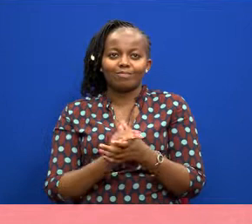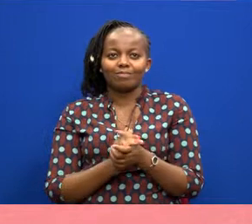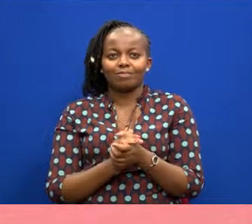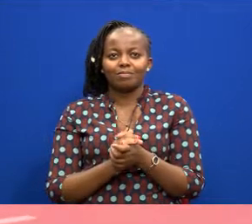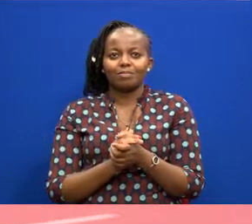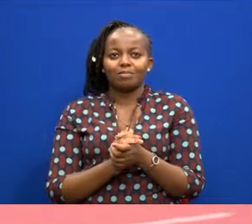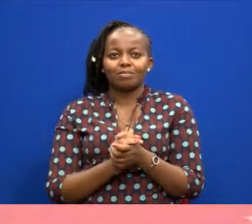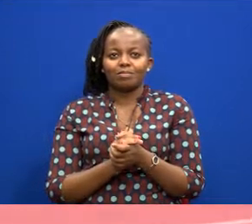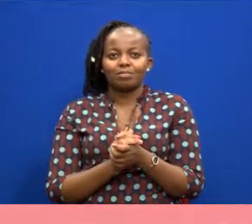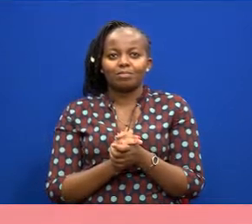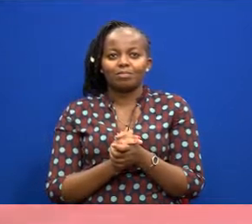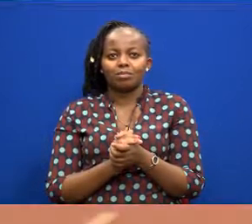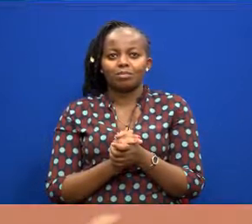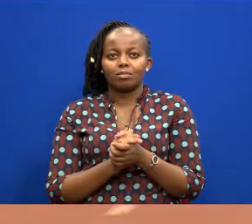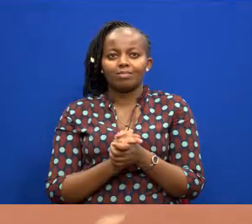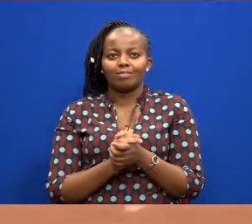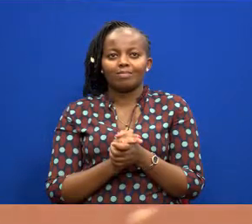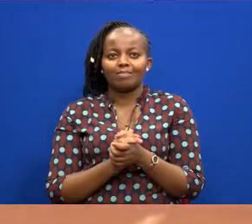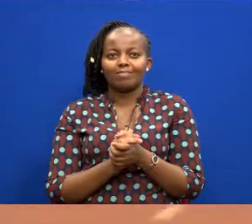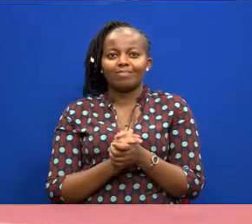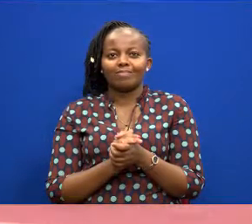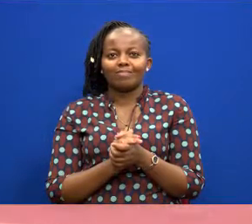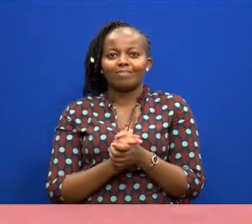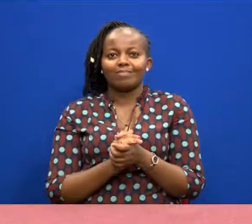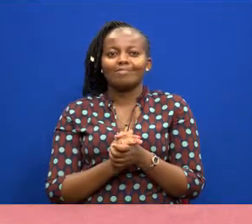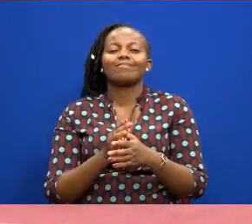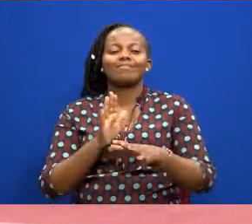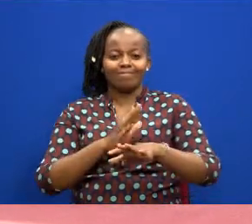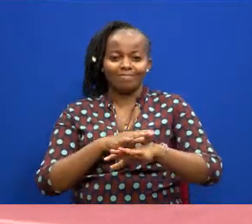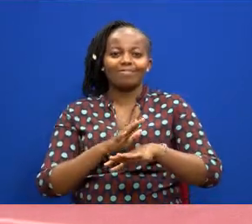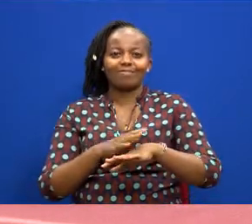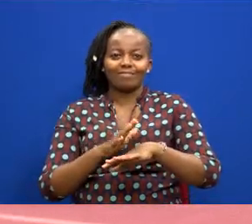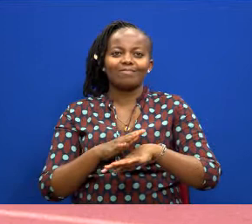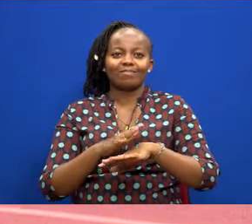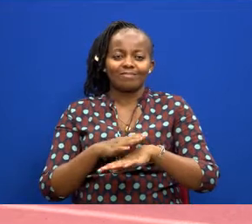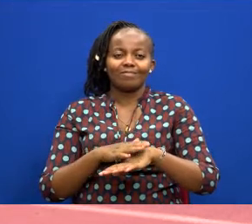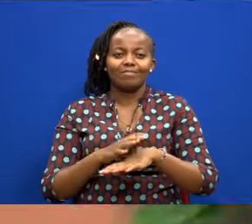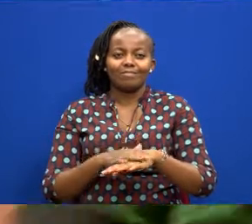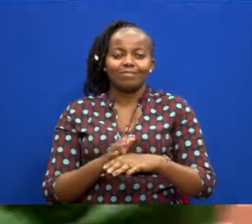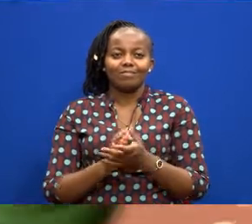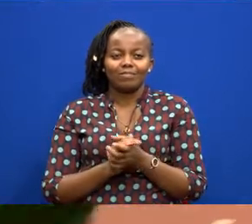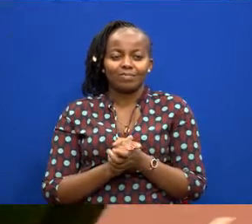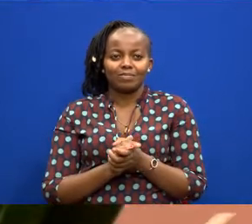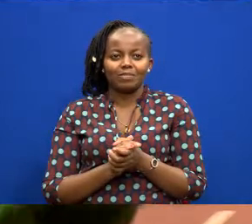Go. Lovely. Up, up, up, up. Fantastic.